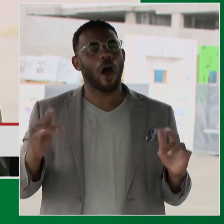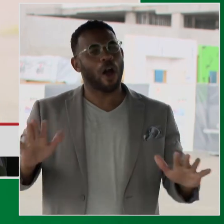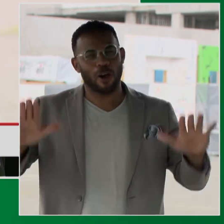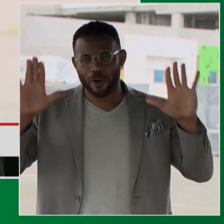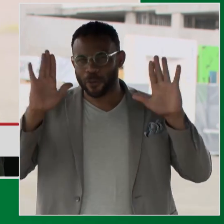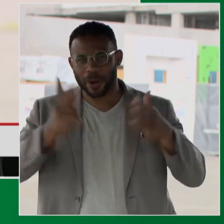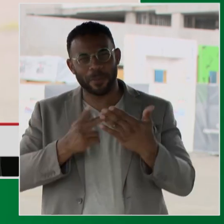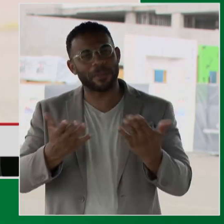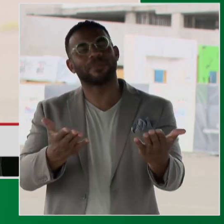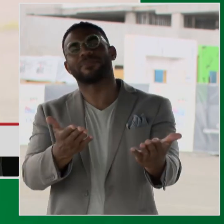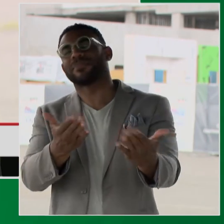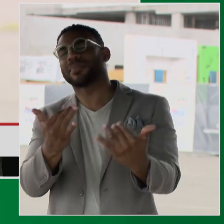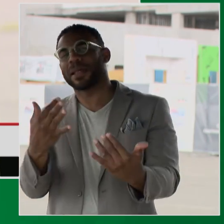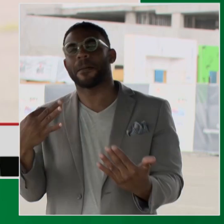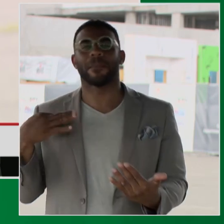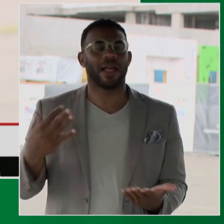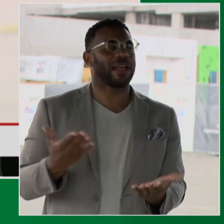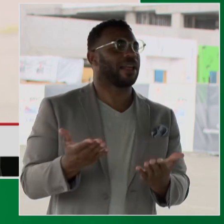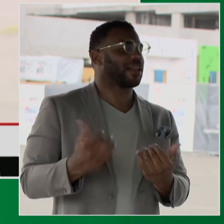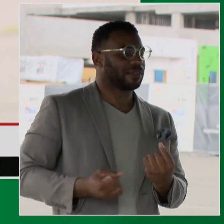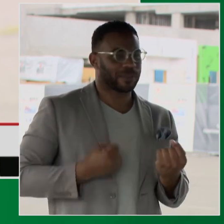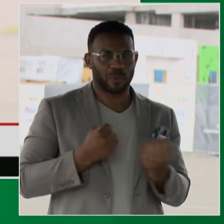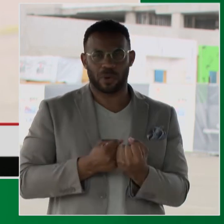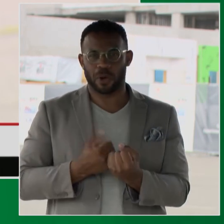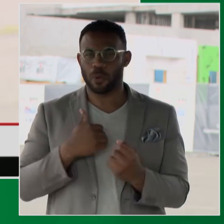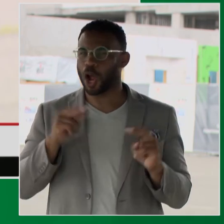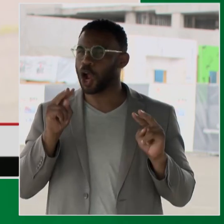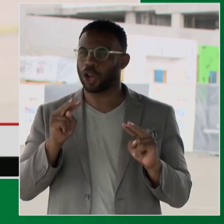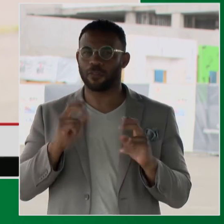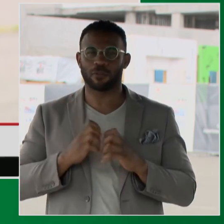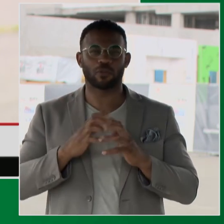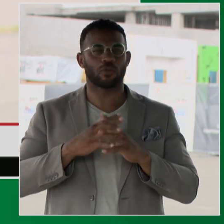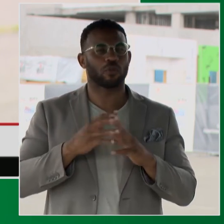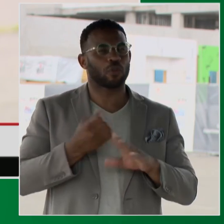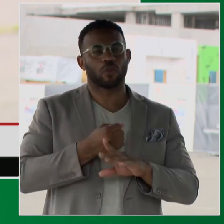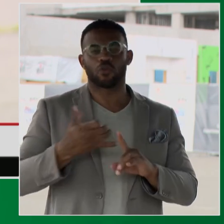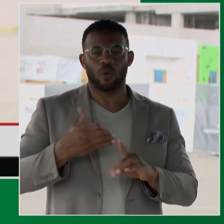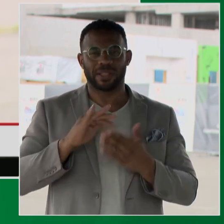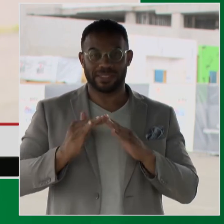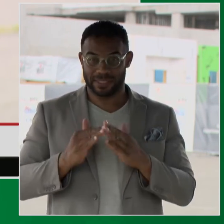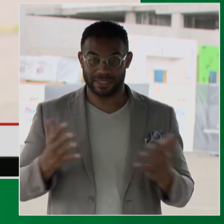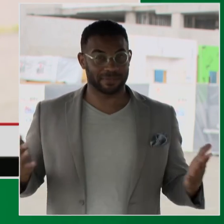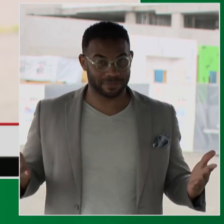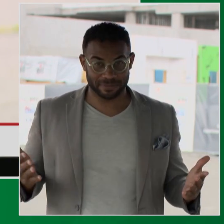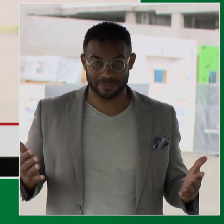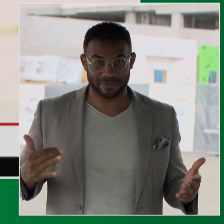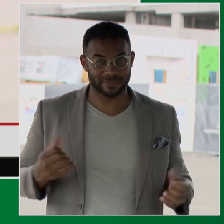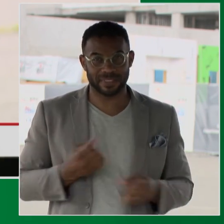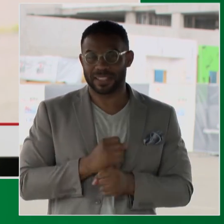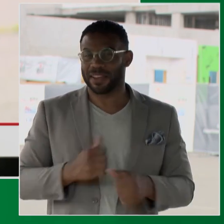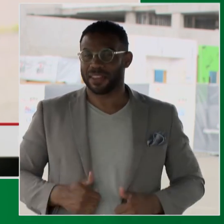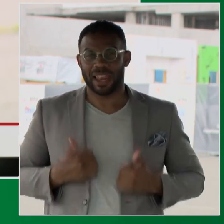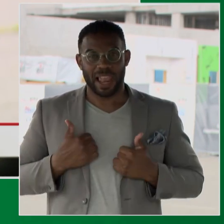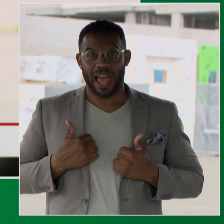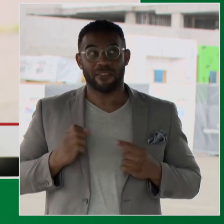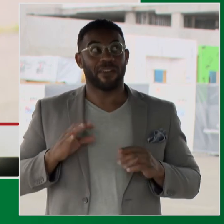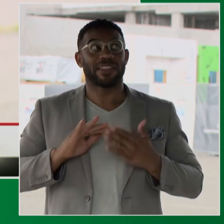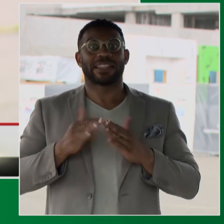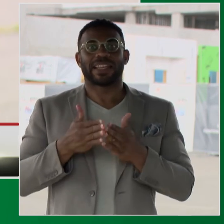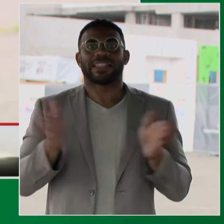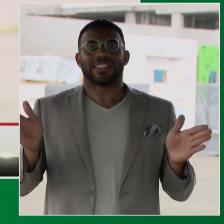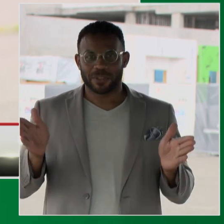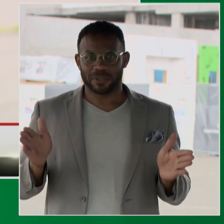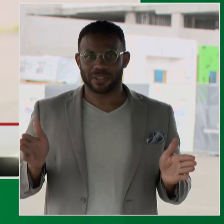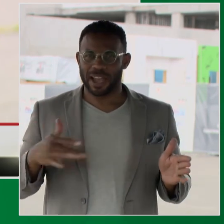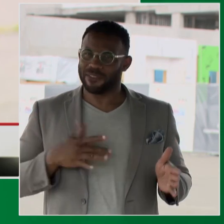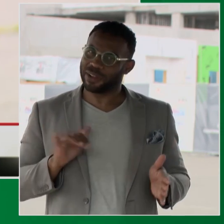to advance, and we can create the city that we're all looking forward to restoring and stabilizing and continuing to invest and grow.